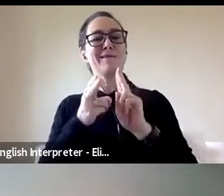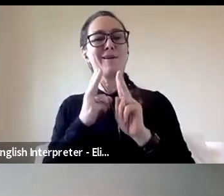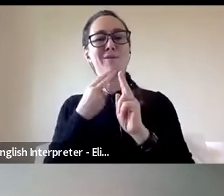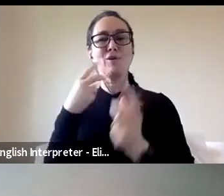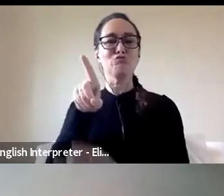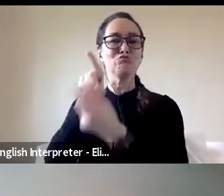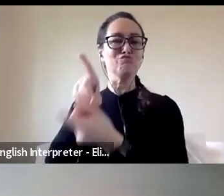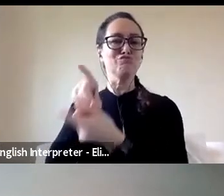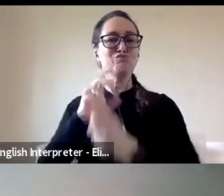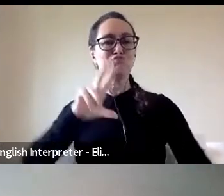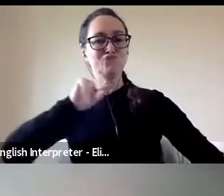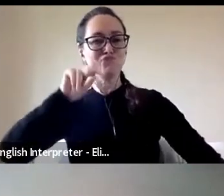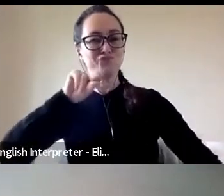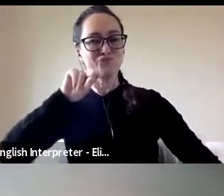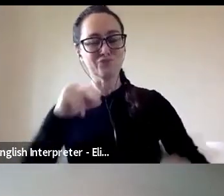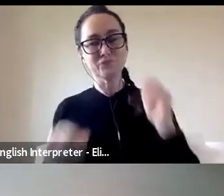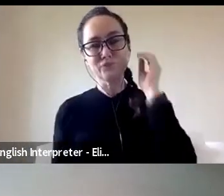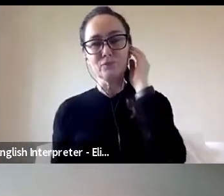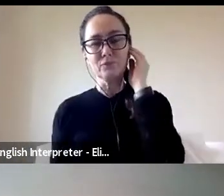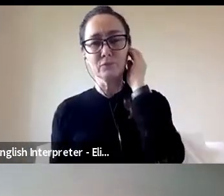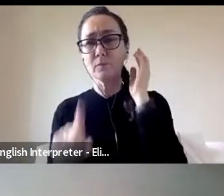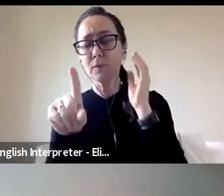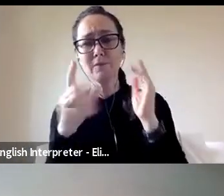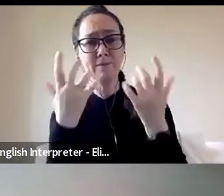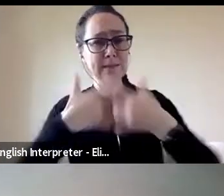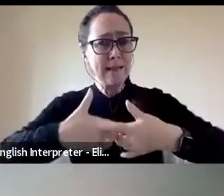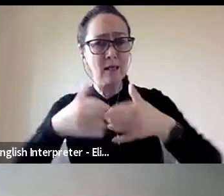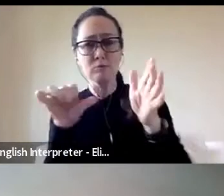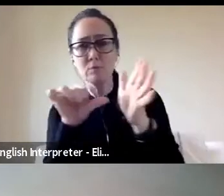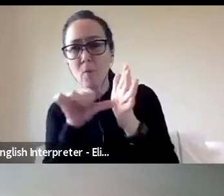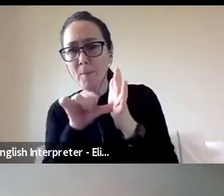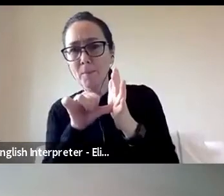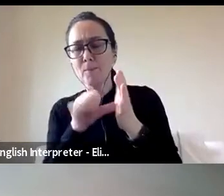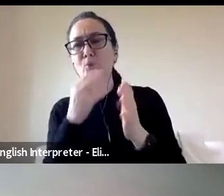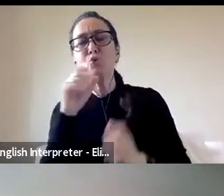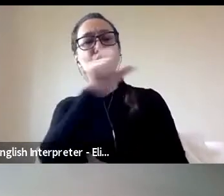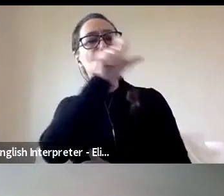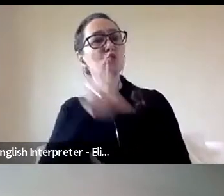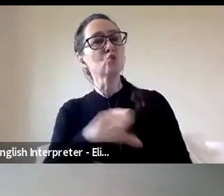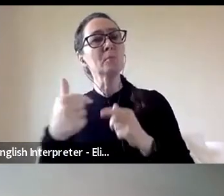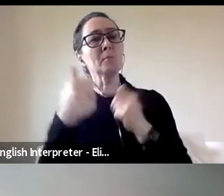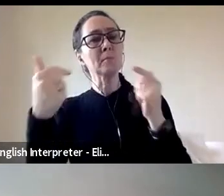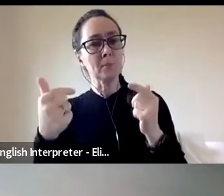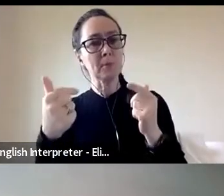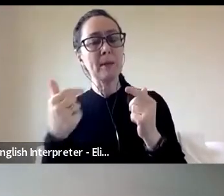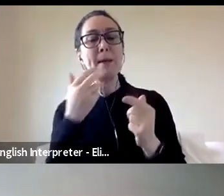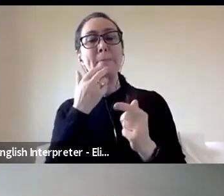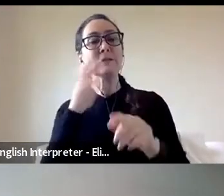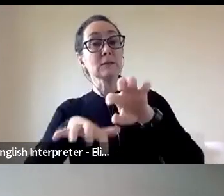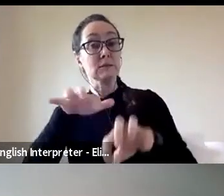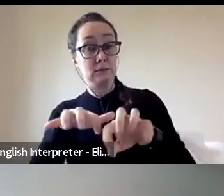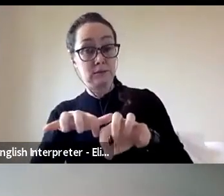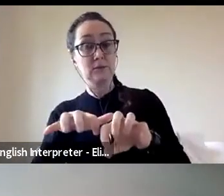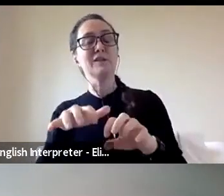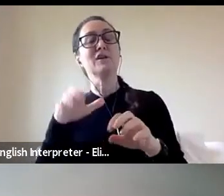on. If you're having any technical difficulties at all using Zoom, please type your issue into the